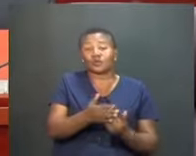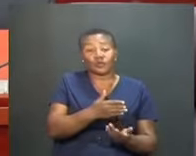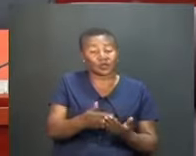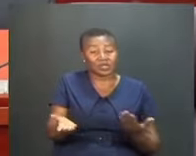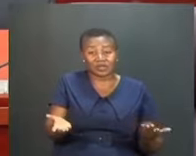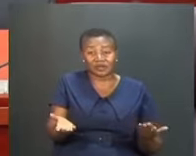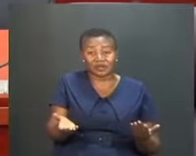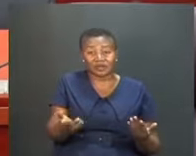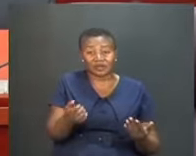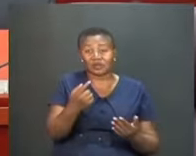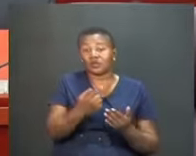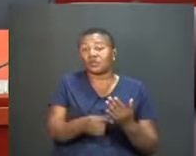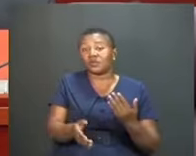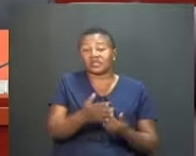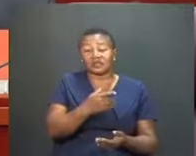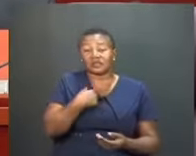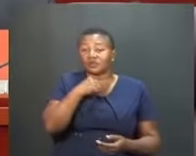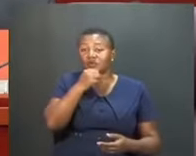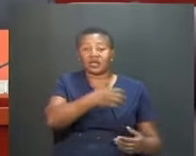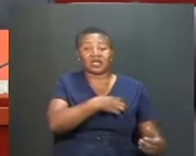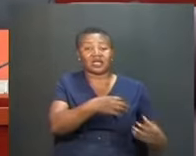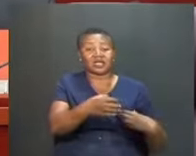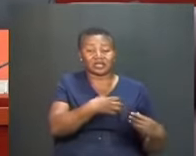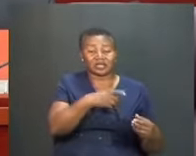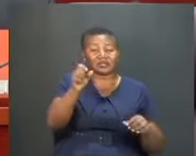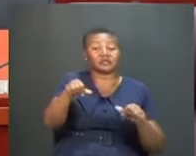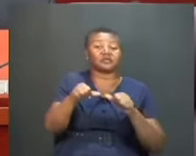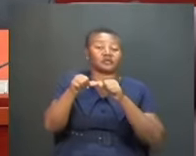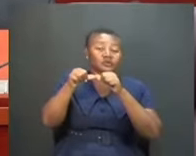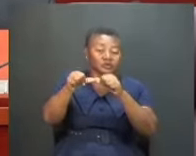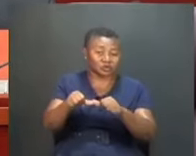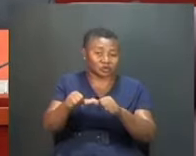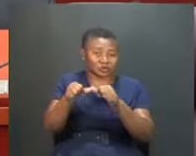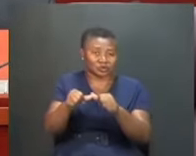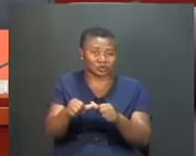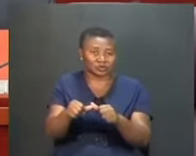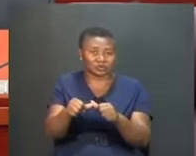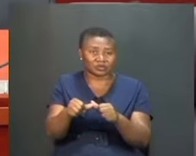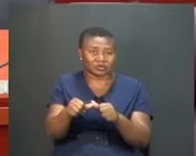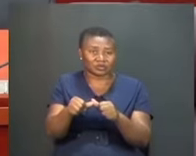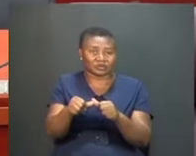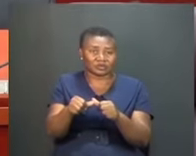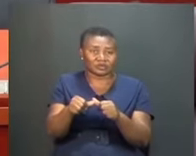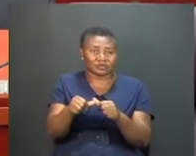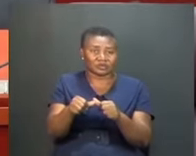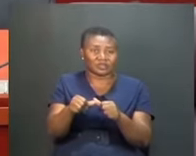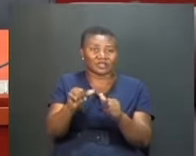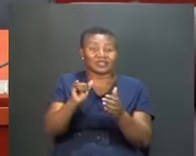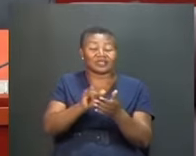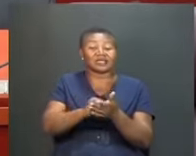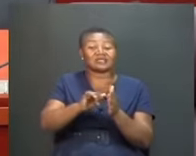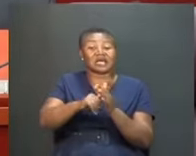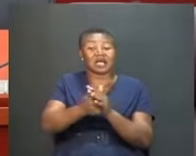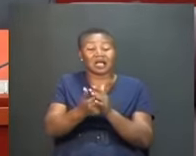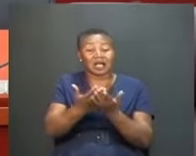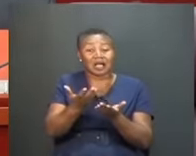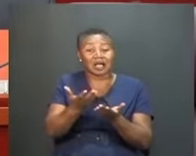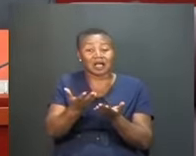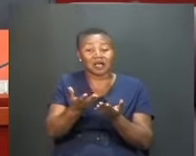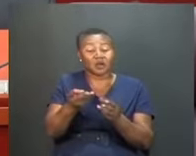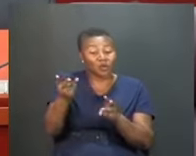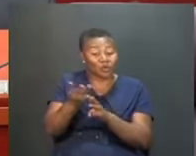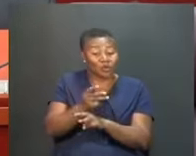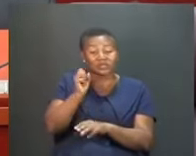not litigate on this matter. It should proceed. It should proceed, and that is how magnanimous we can get. Proceed and